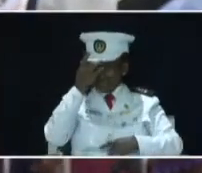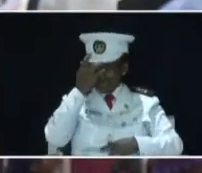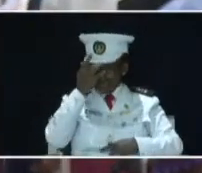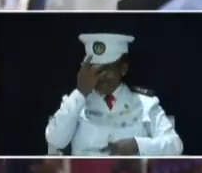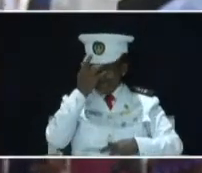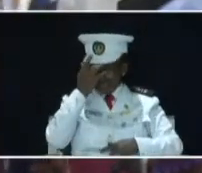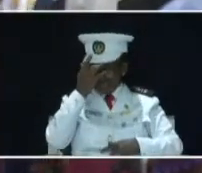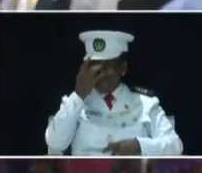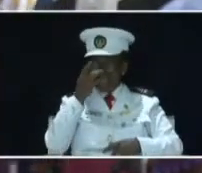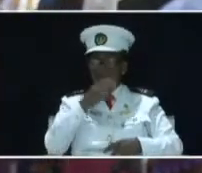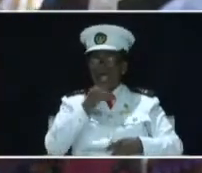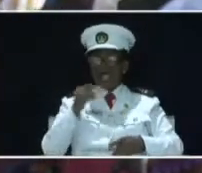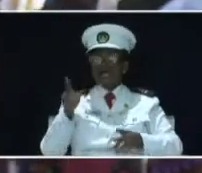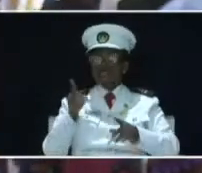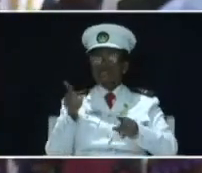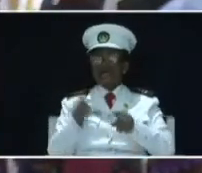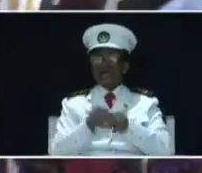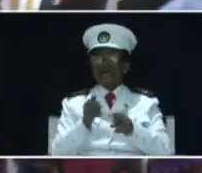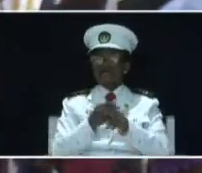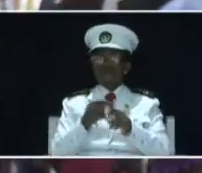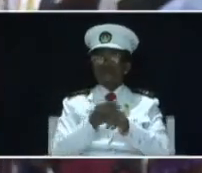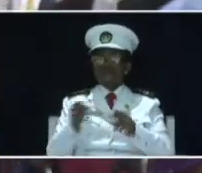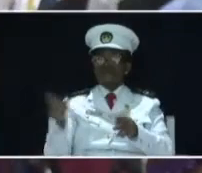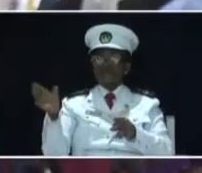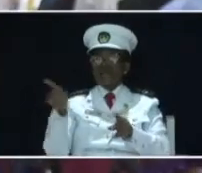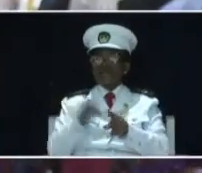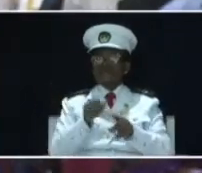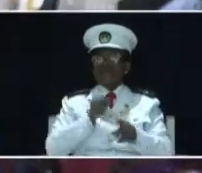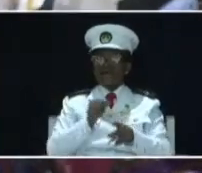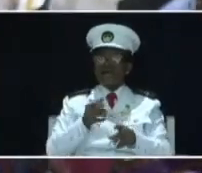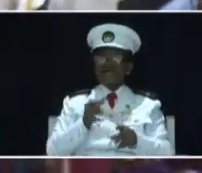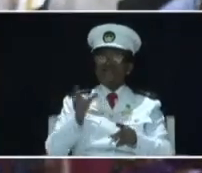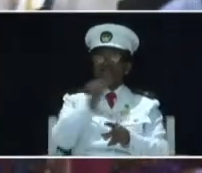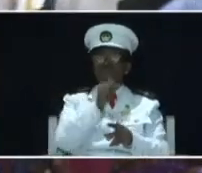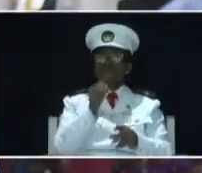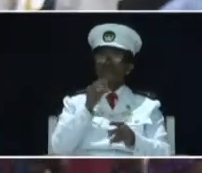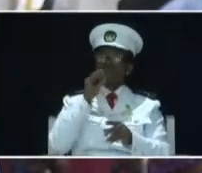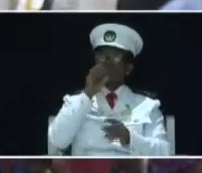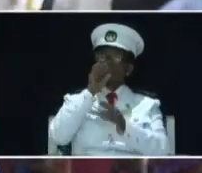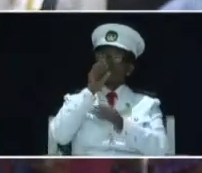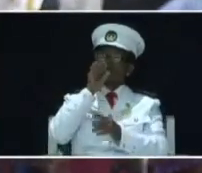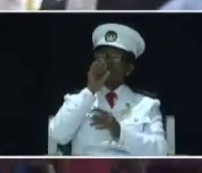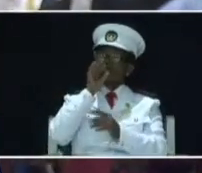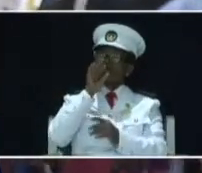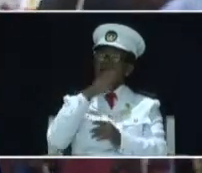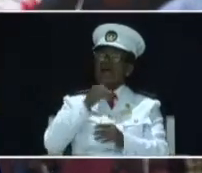But as soon as I took the microphone and I said, let somebody shout hallelujah,